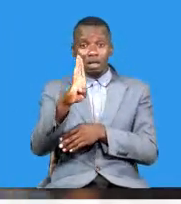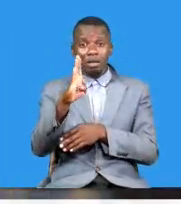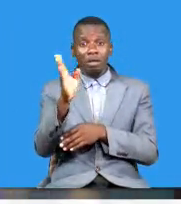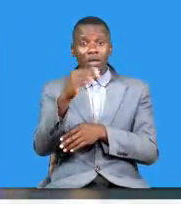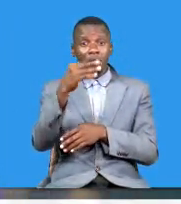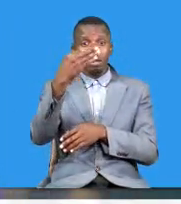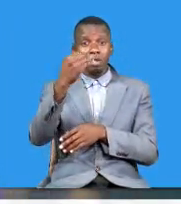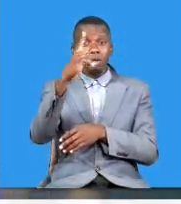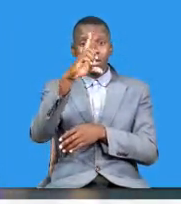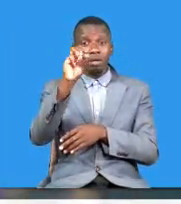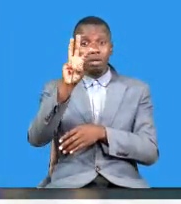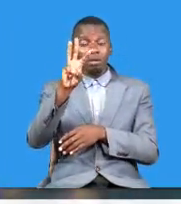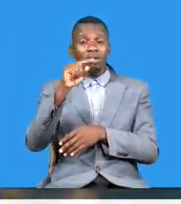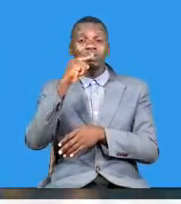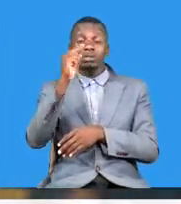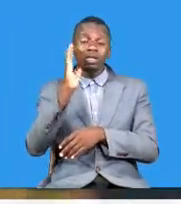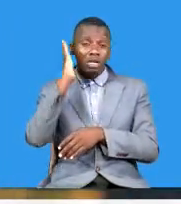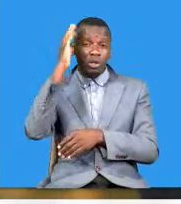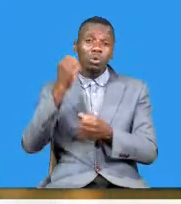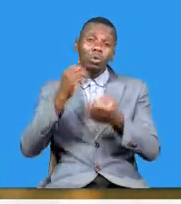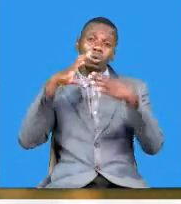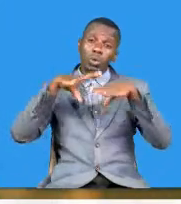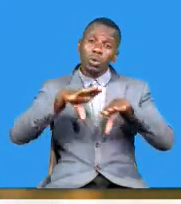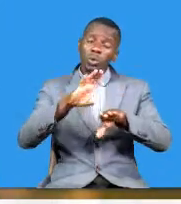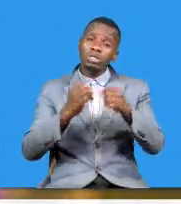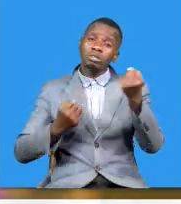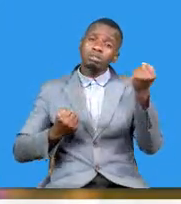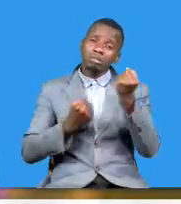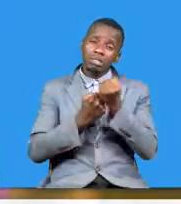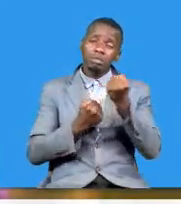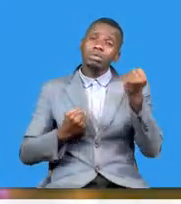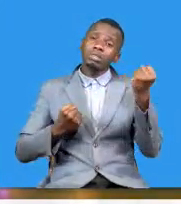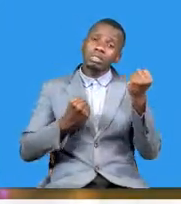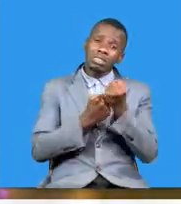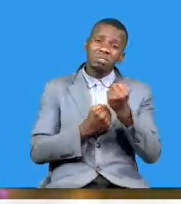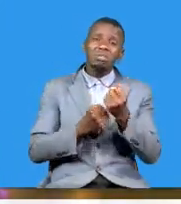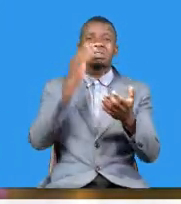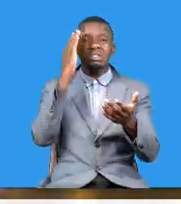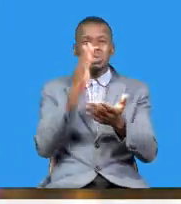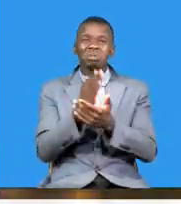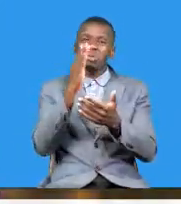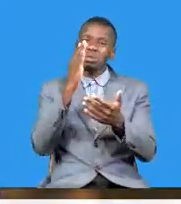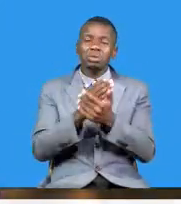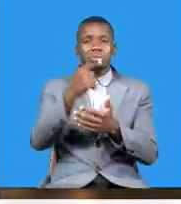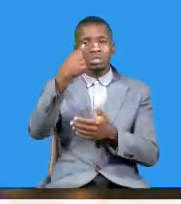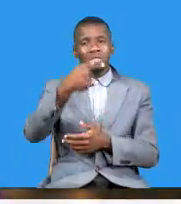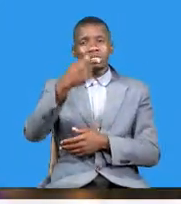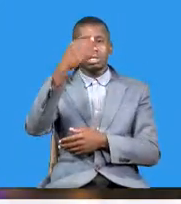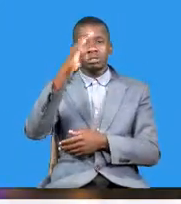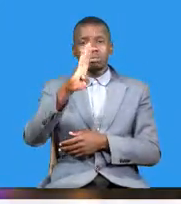has pledged continued support in the fight against gender-based violence.